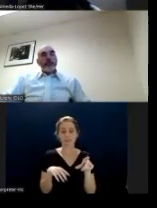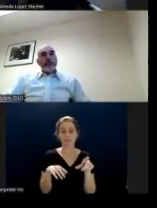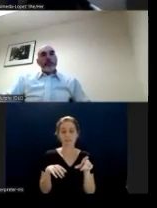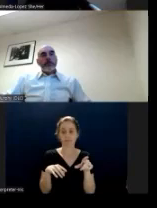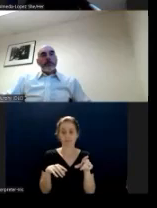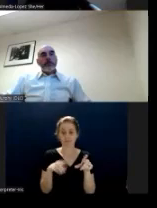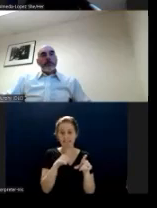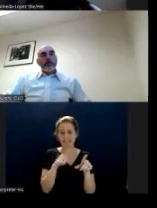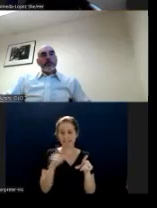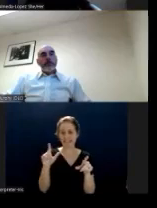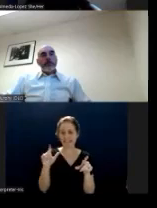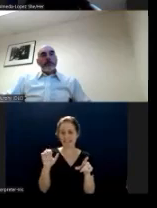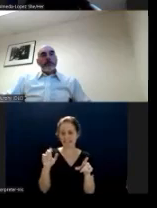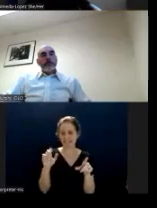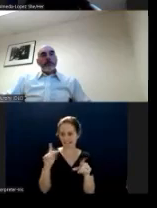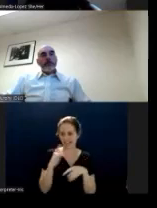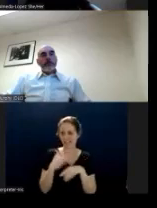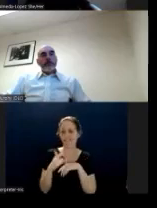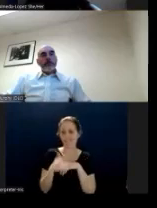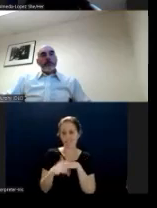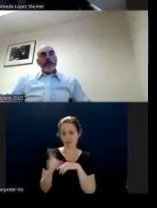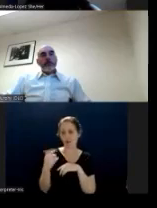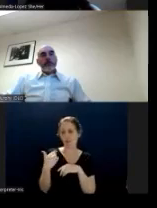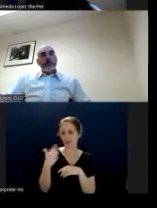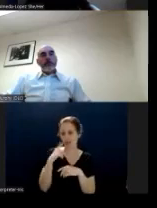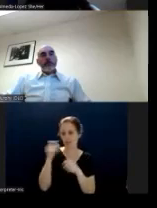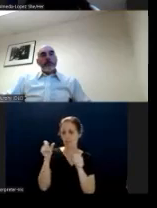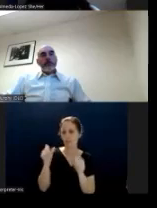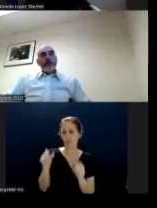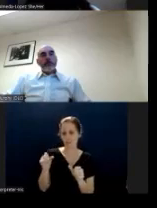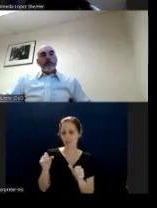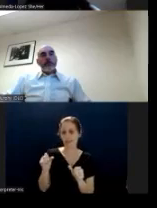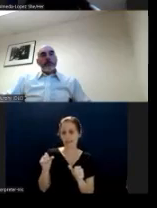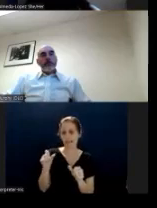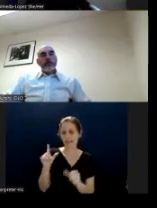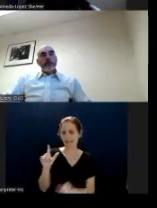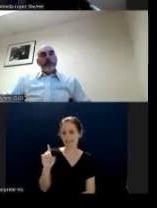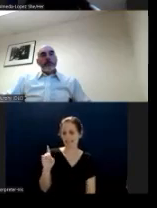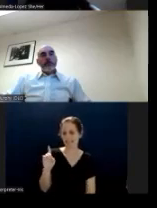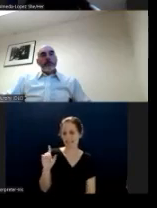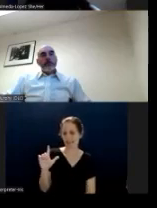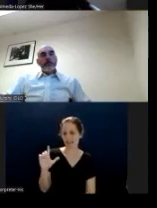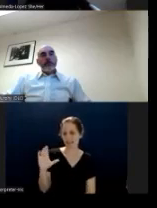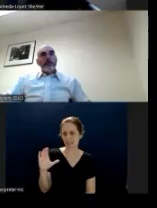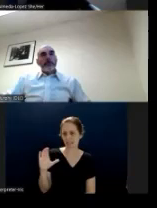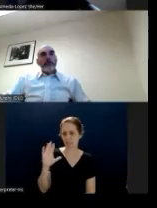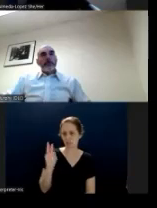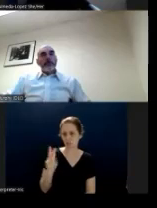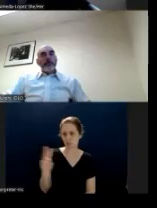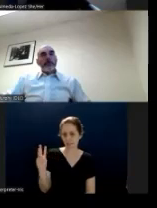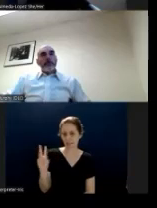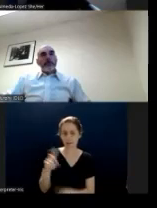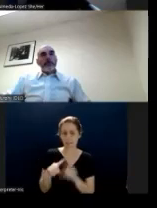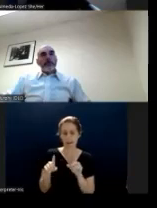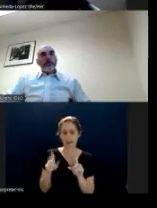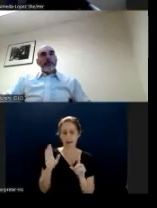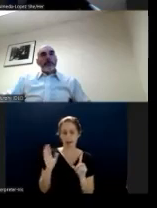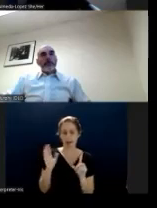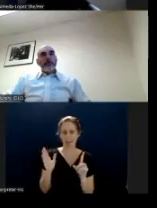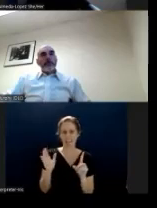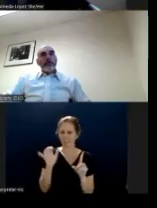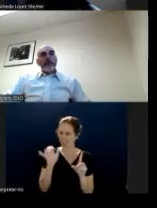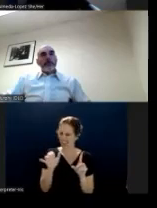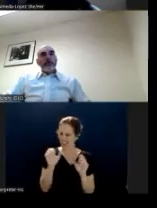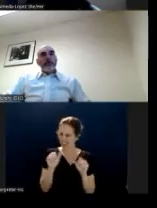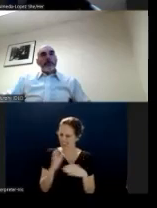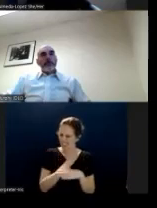This link is also available, and we will have it up at DLC's website, but I will will this allow me to